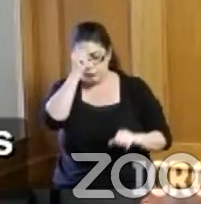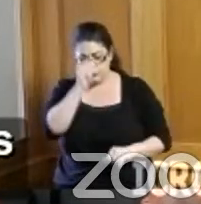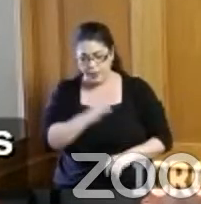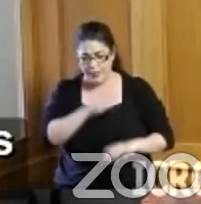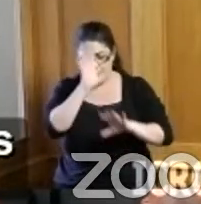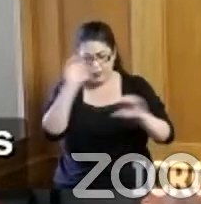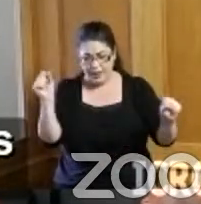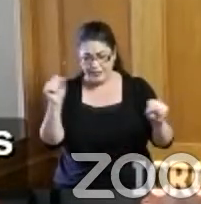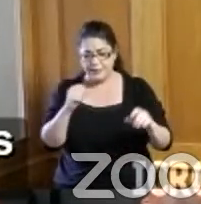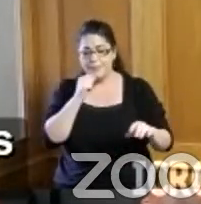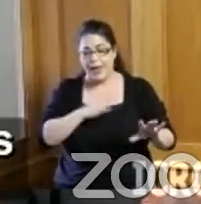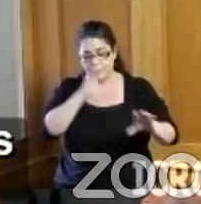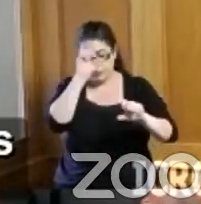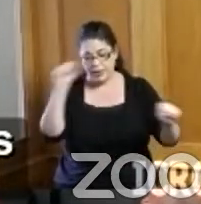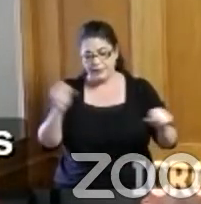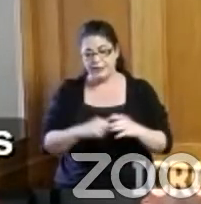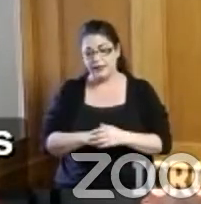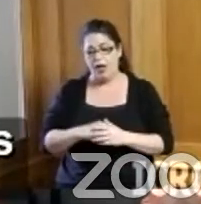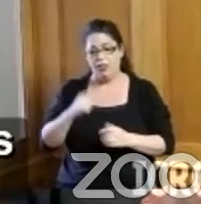by leaves would go to